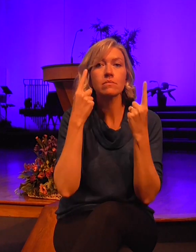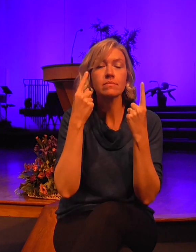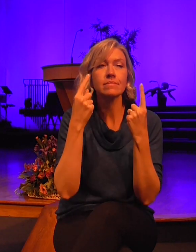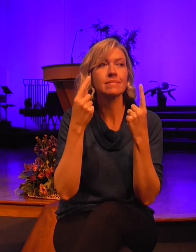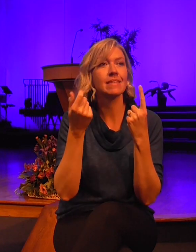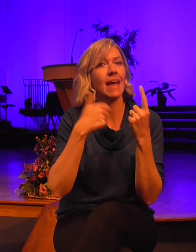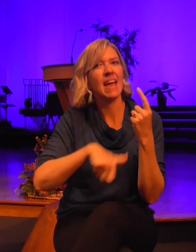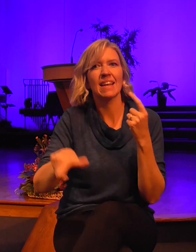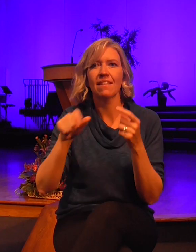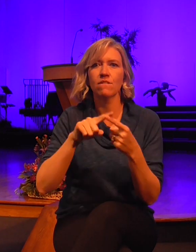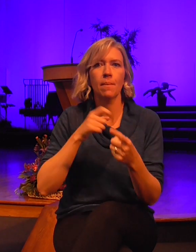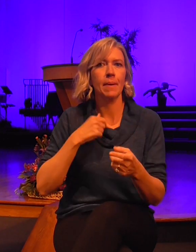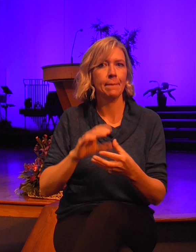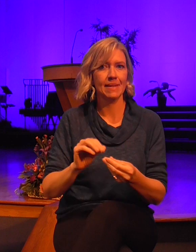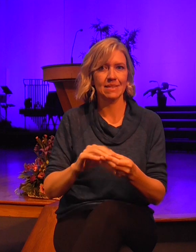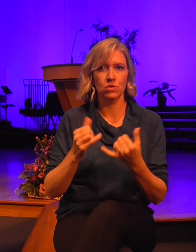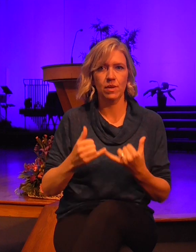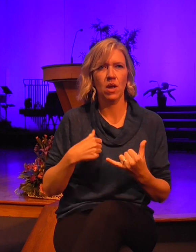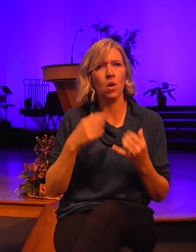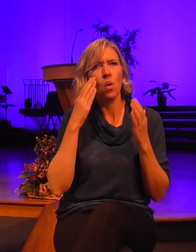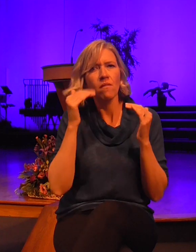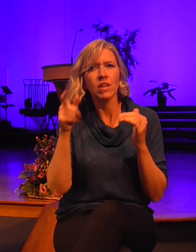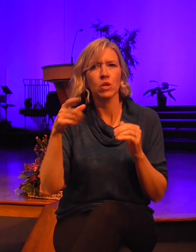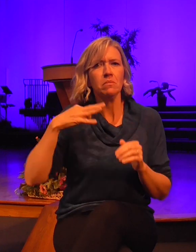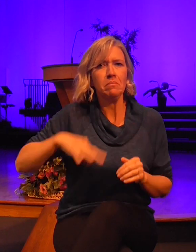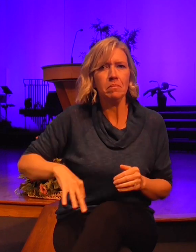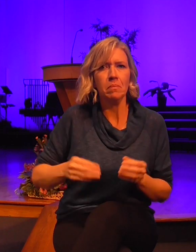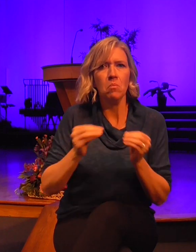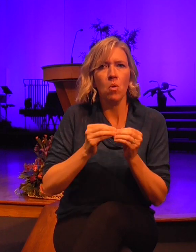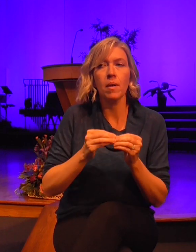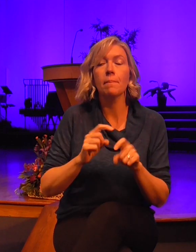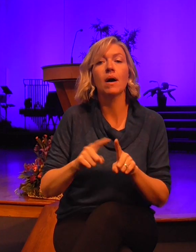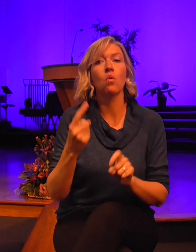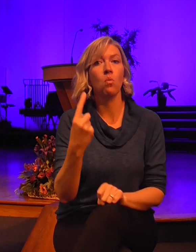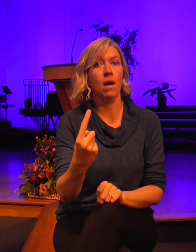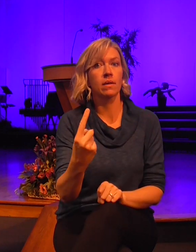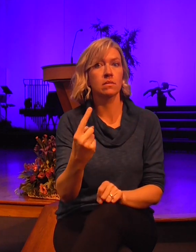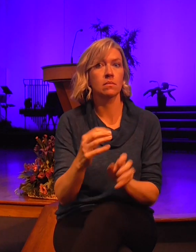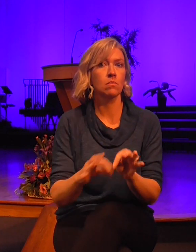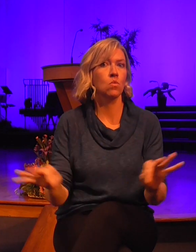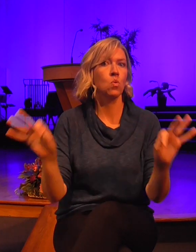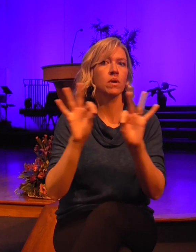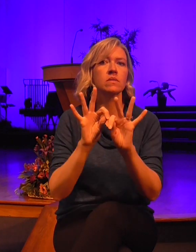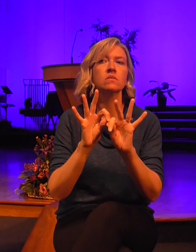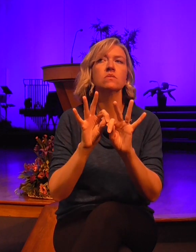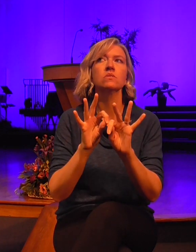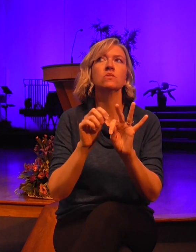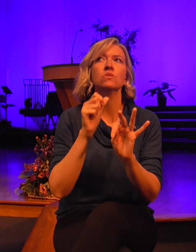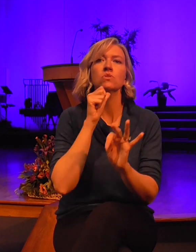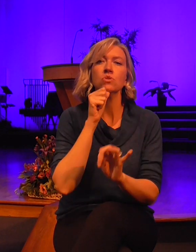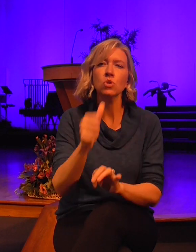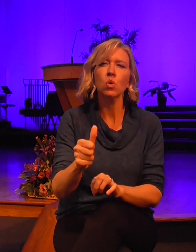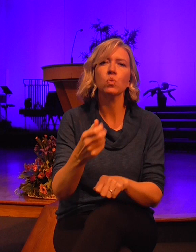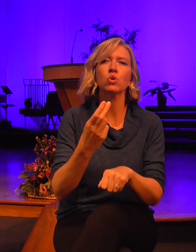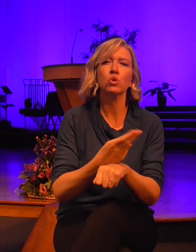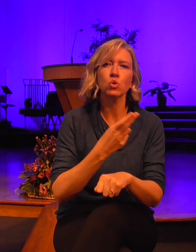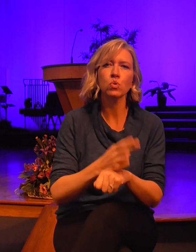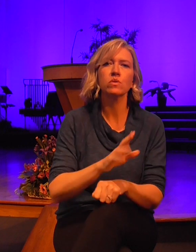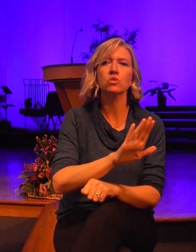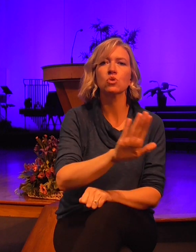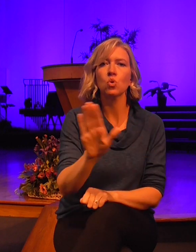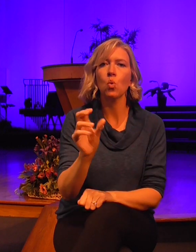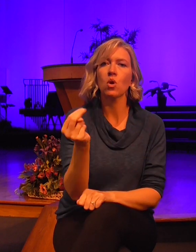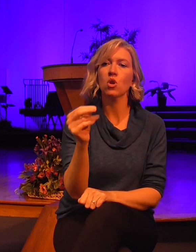things, but the one I really want you to hear is this. Don't use your no to negate, but to